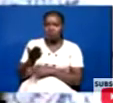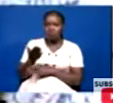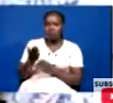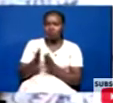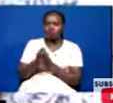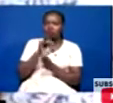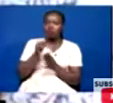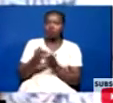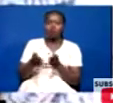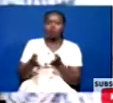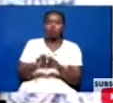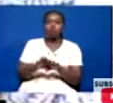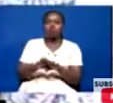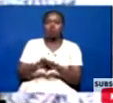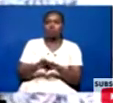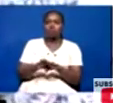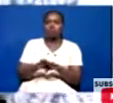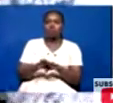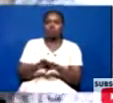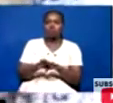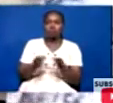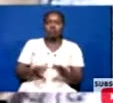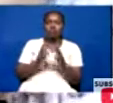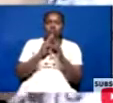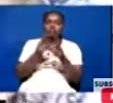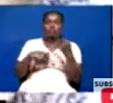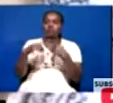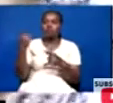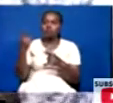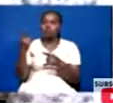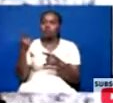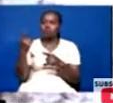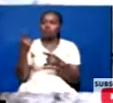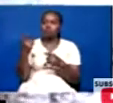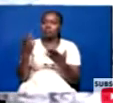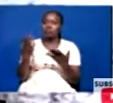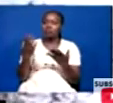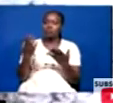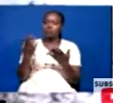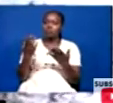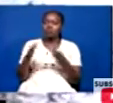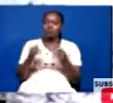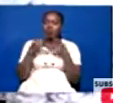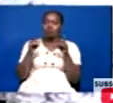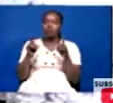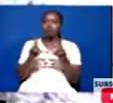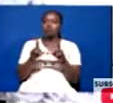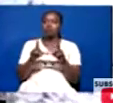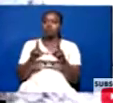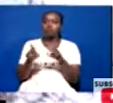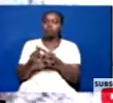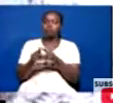sealed. As things stand now, the unofficial results, I'm the winner. I'm wondering when I've been declared and issued a certificate in accordance with the